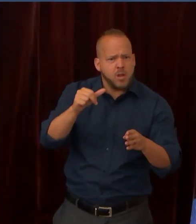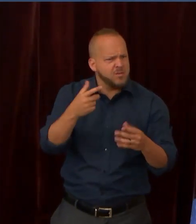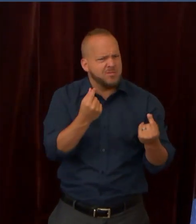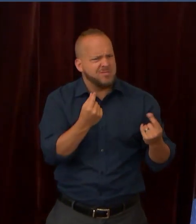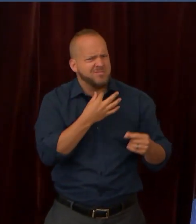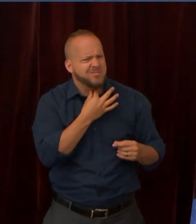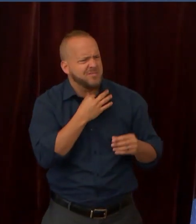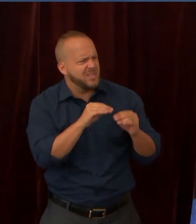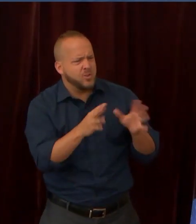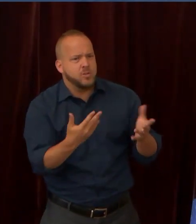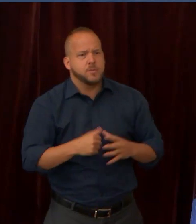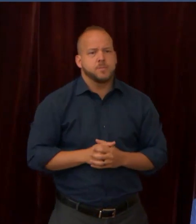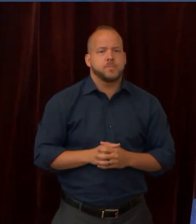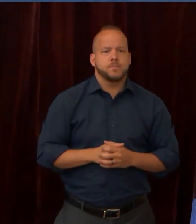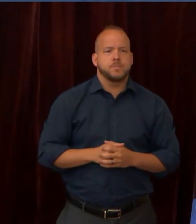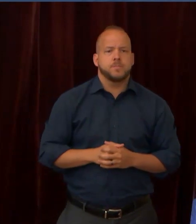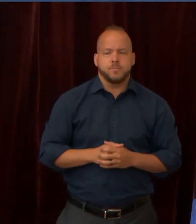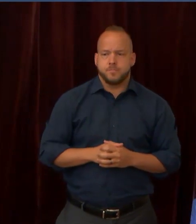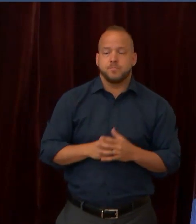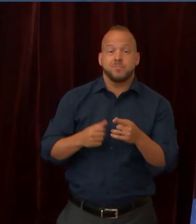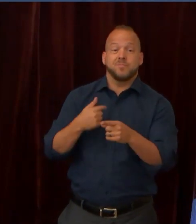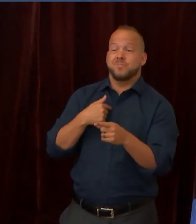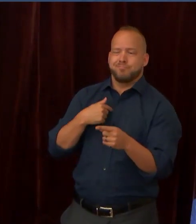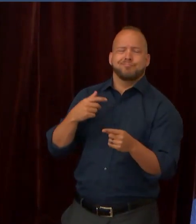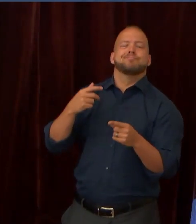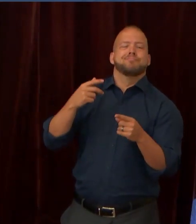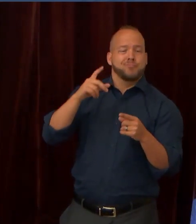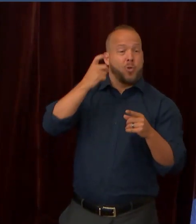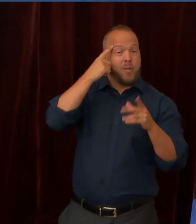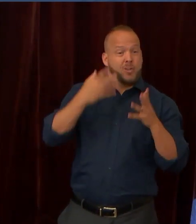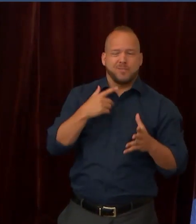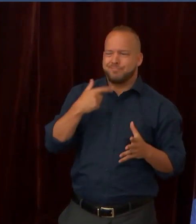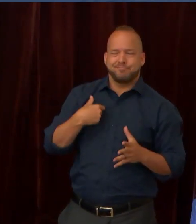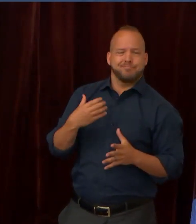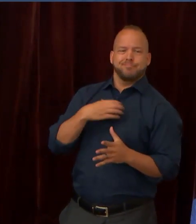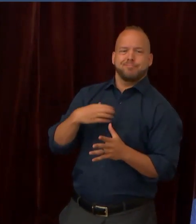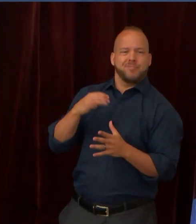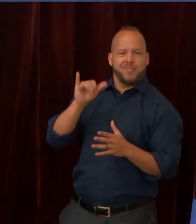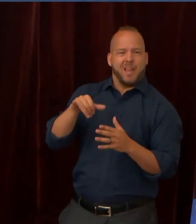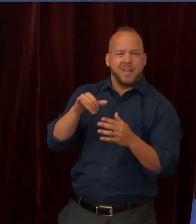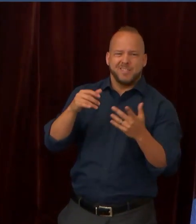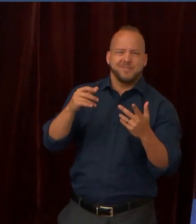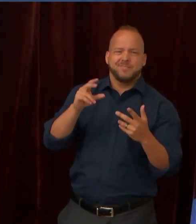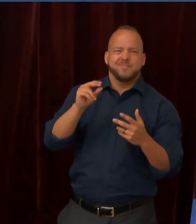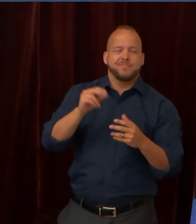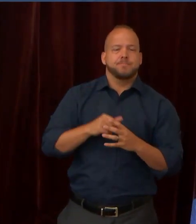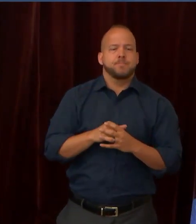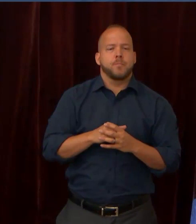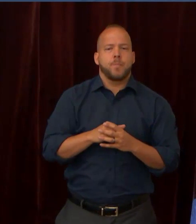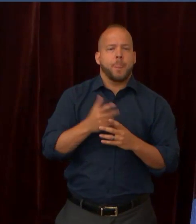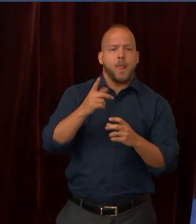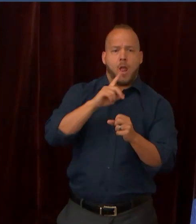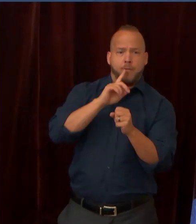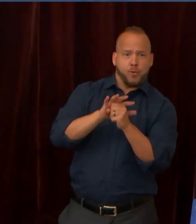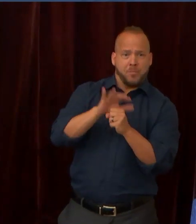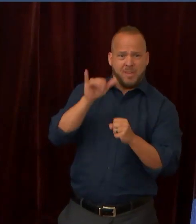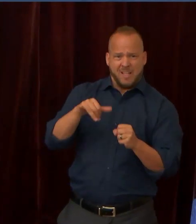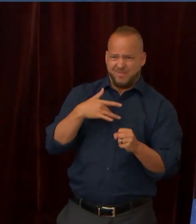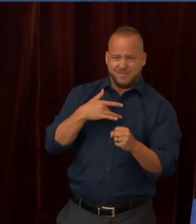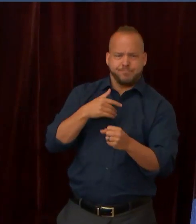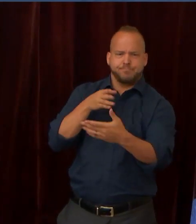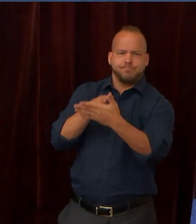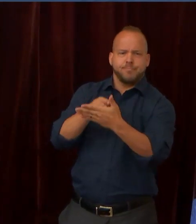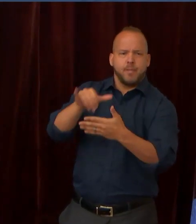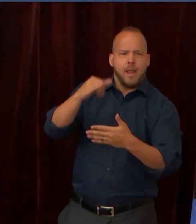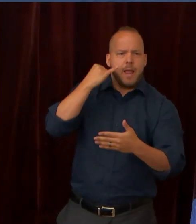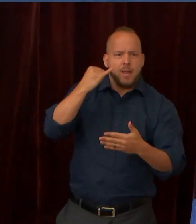international conspiracy that turned the virus of COVID into the virus of crime. And